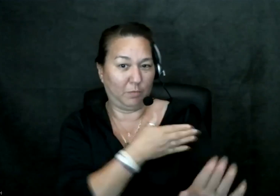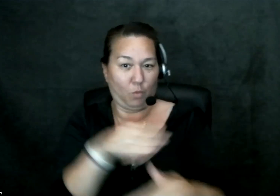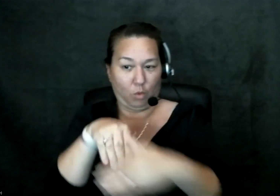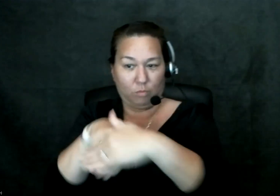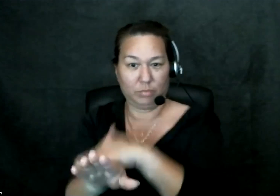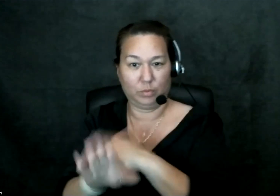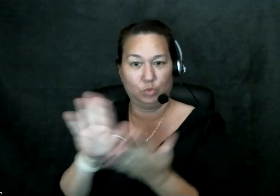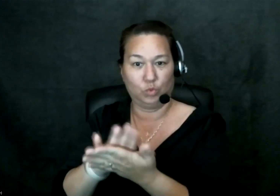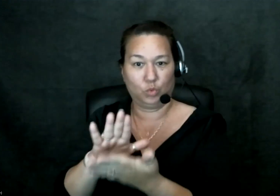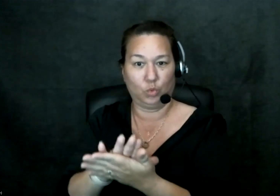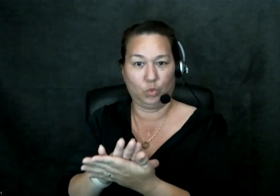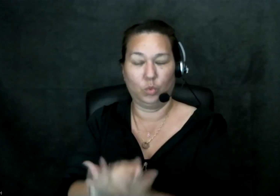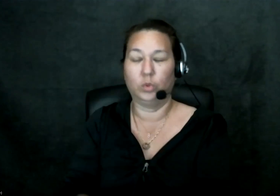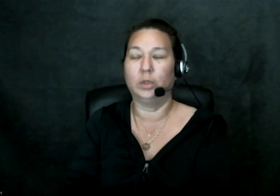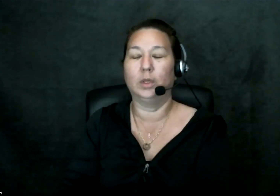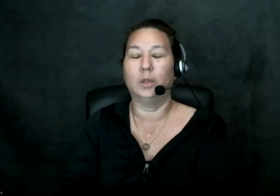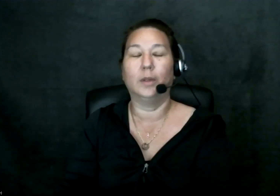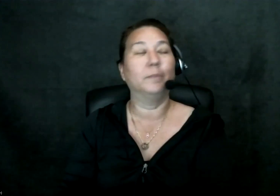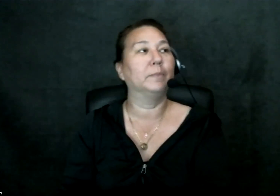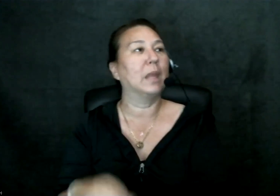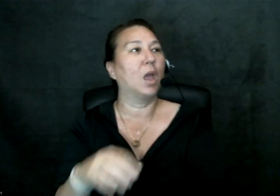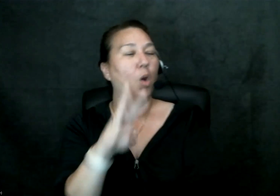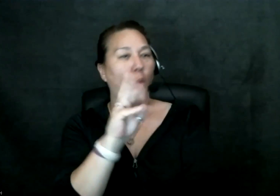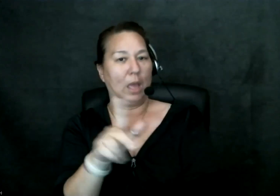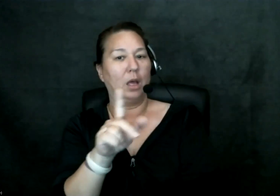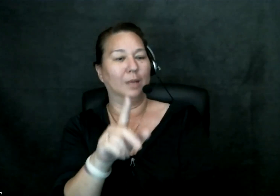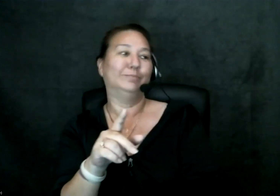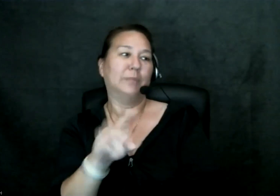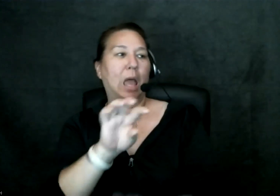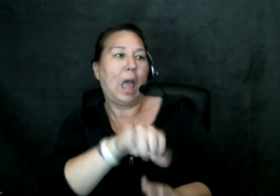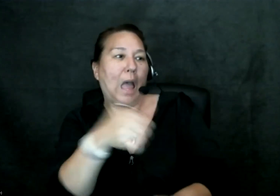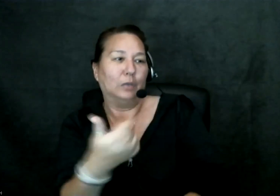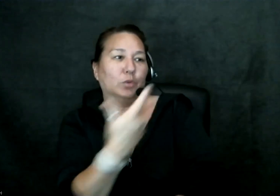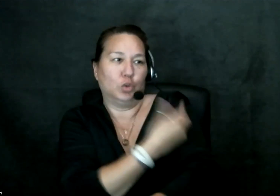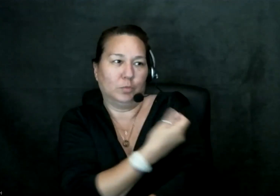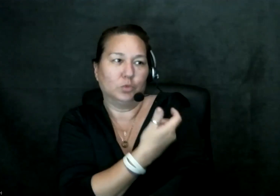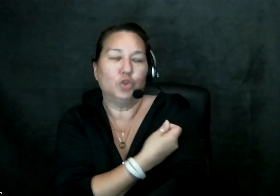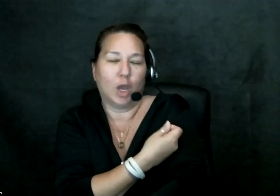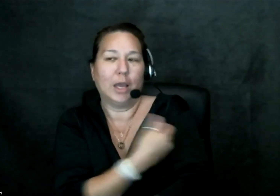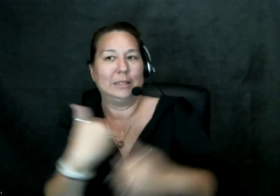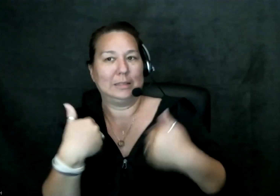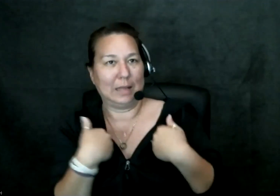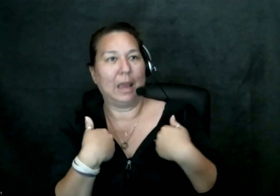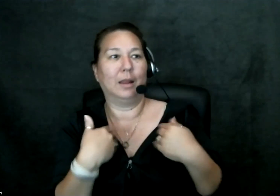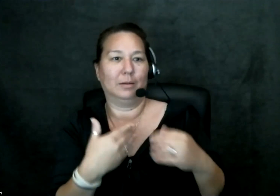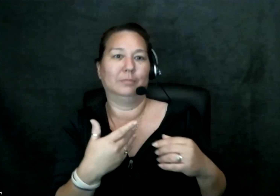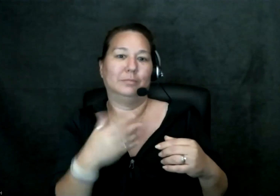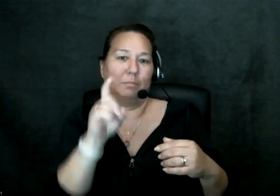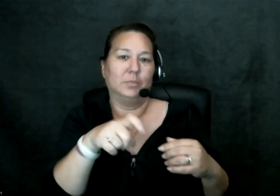Other vaccines have been required for school children. It's typically done by the state, and